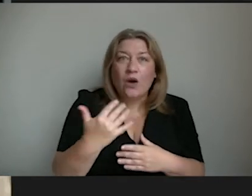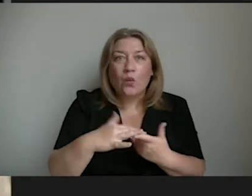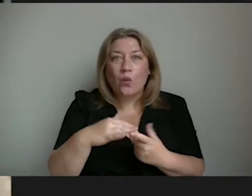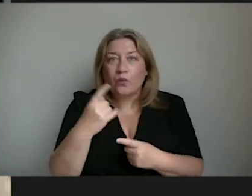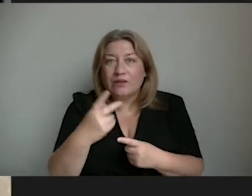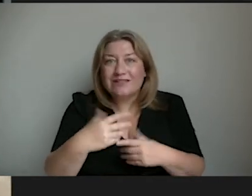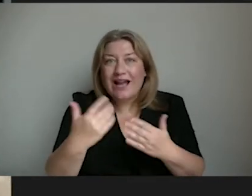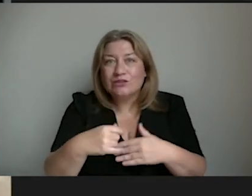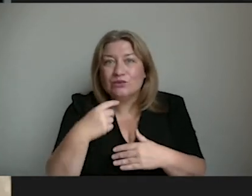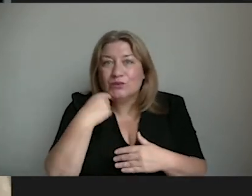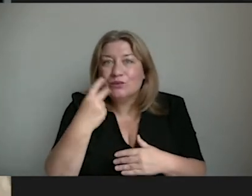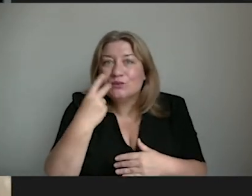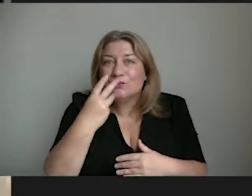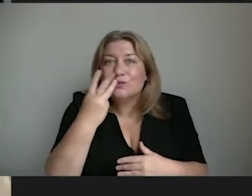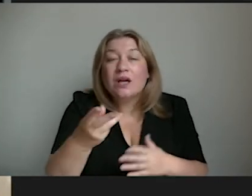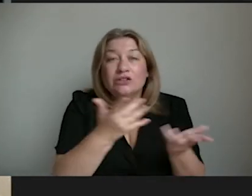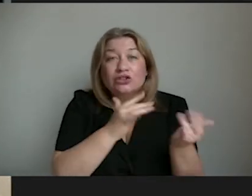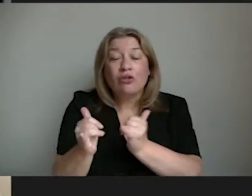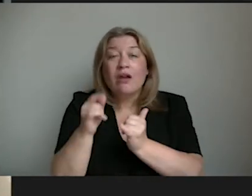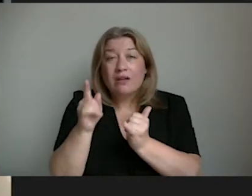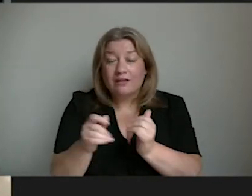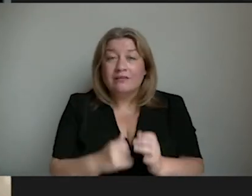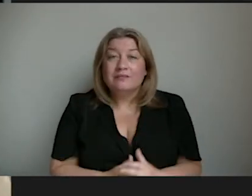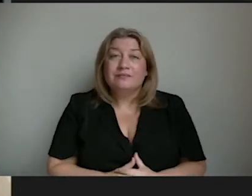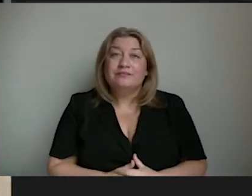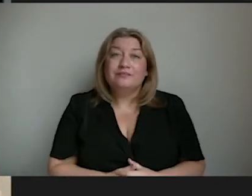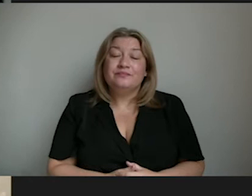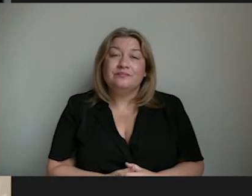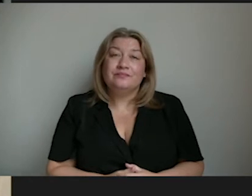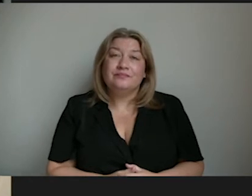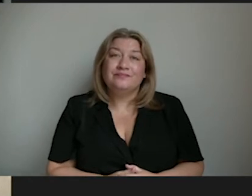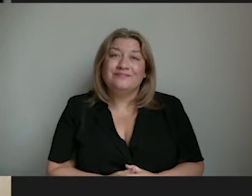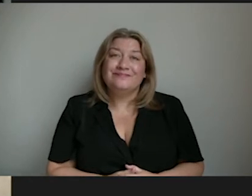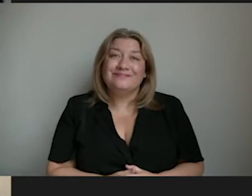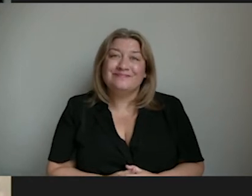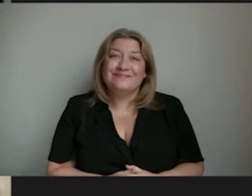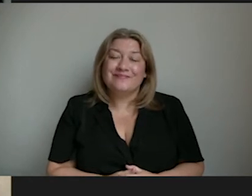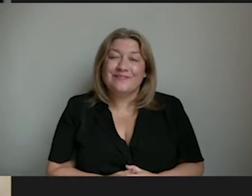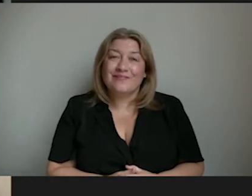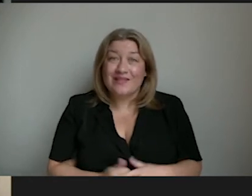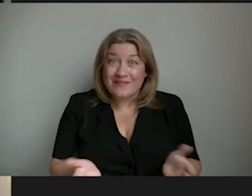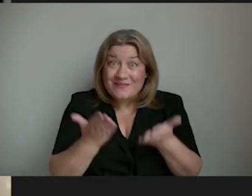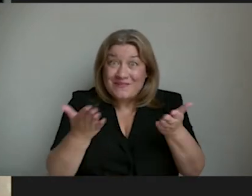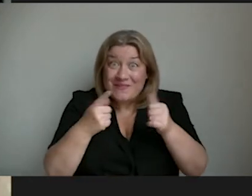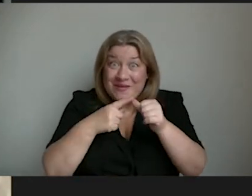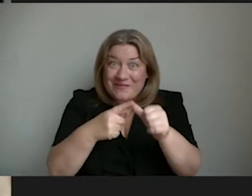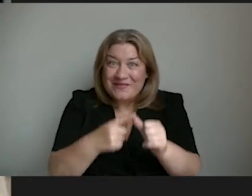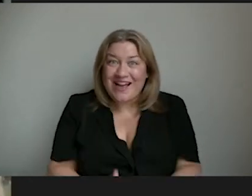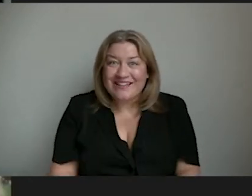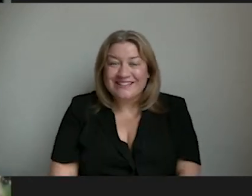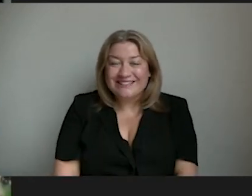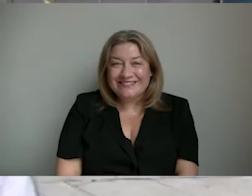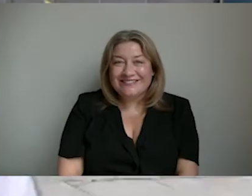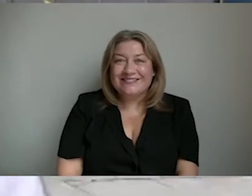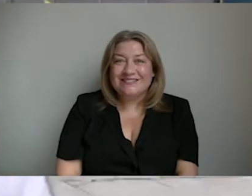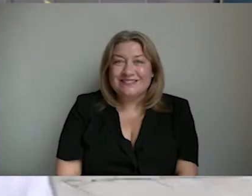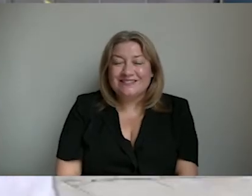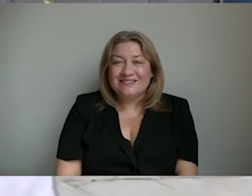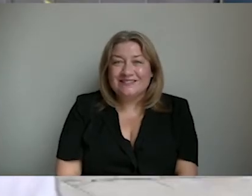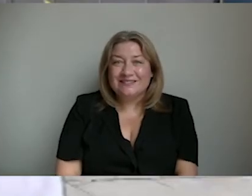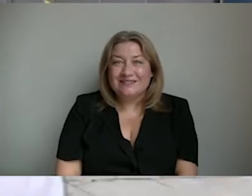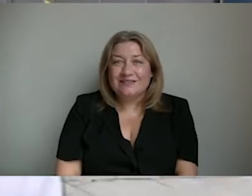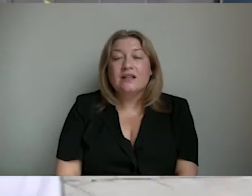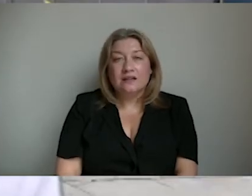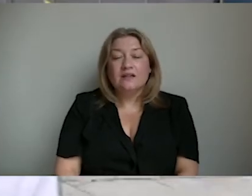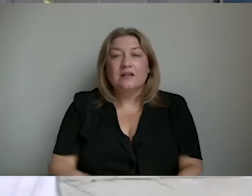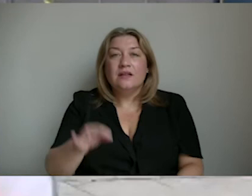every couple of days, see what's new on there, and get applying. Yeah, and I mean, yeah, if